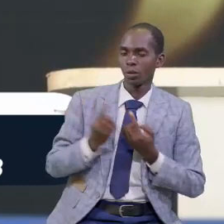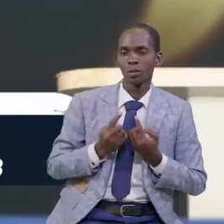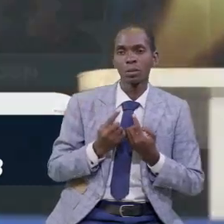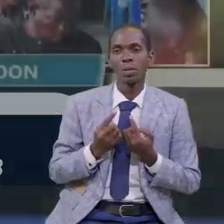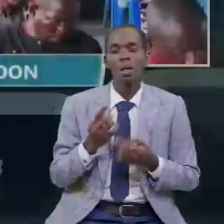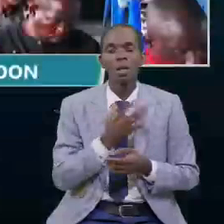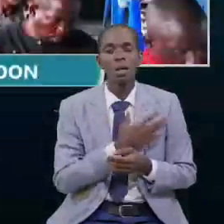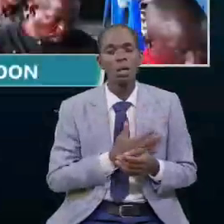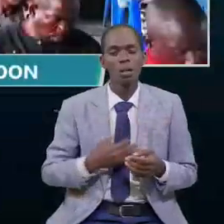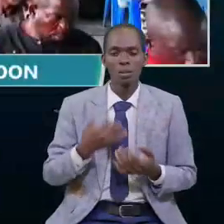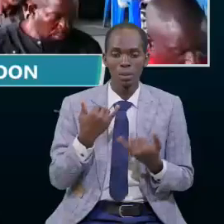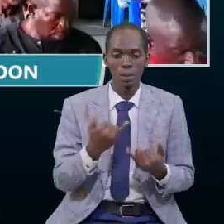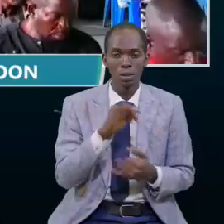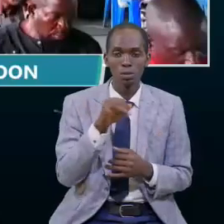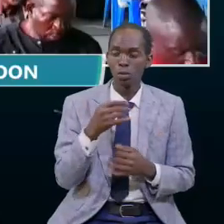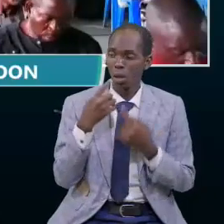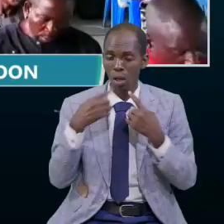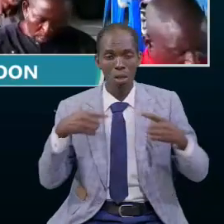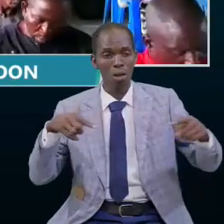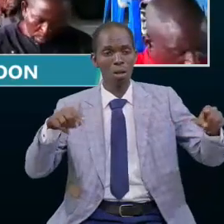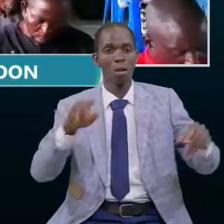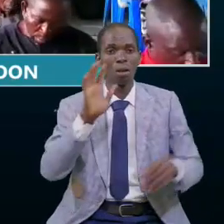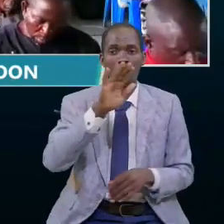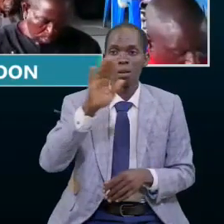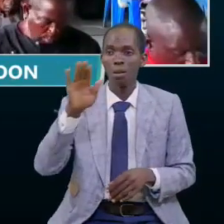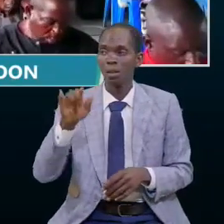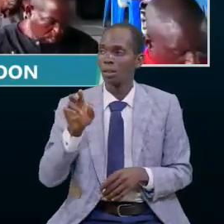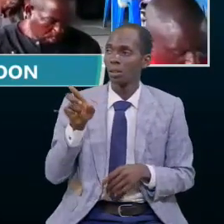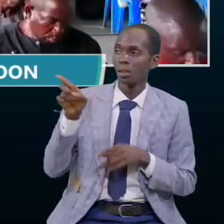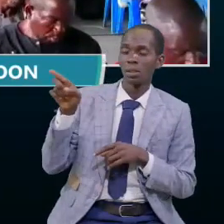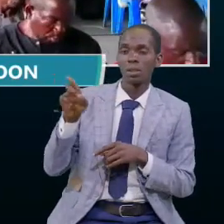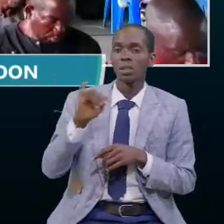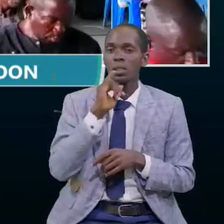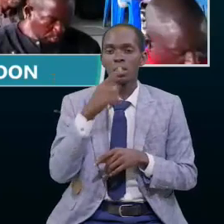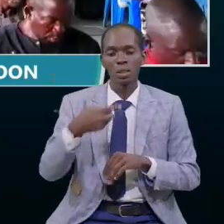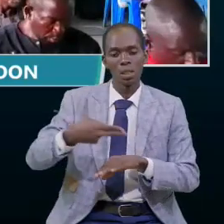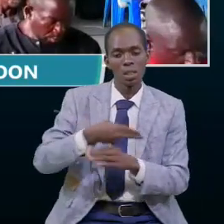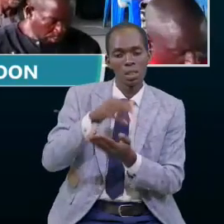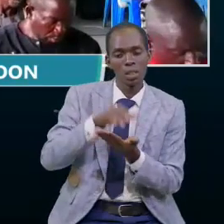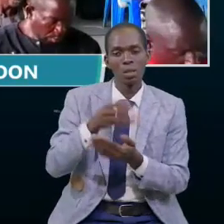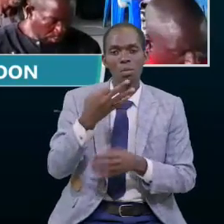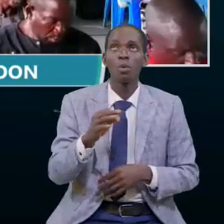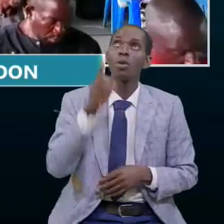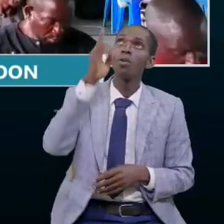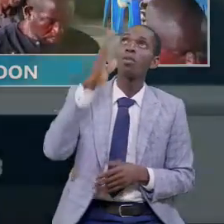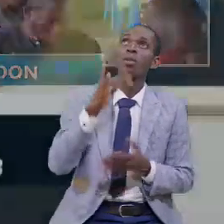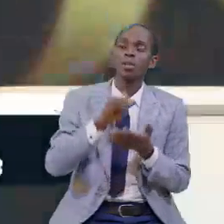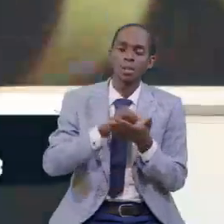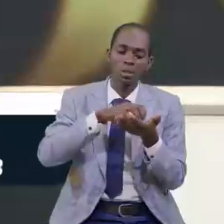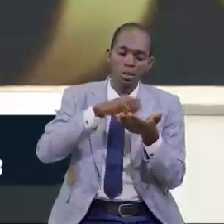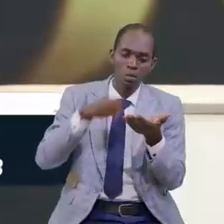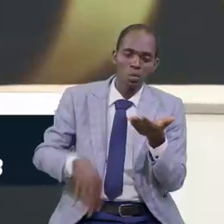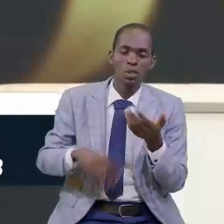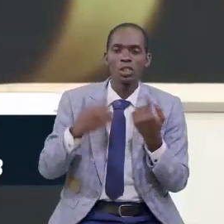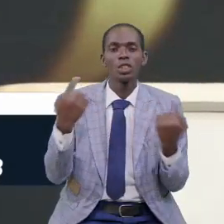says, behold the Lamb of God, which taketh away the sin of the world. When